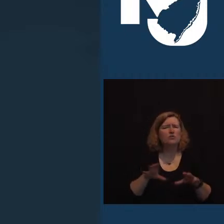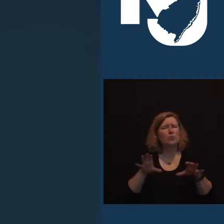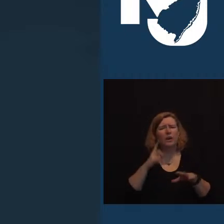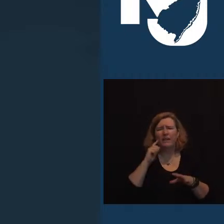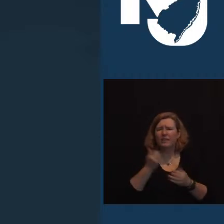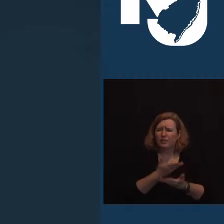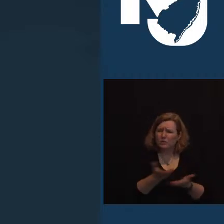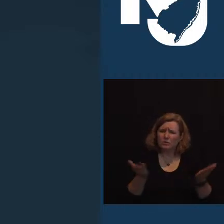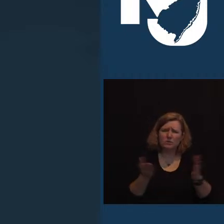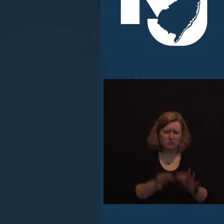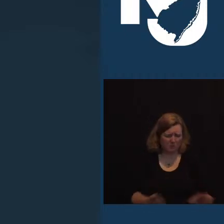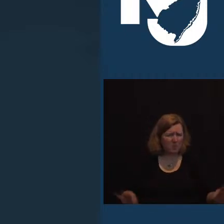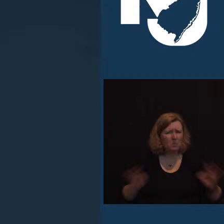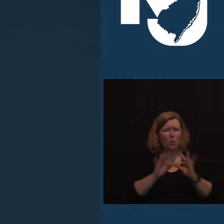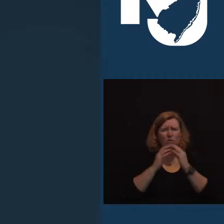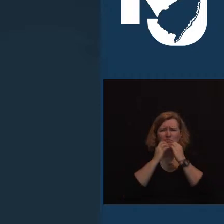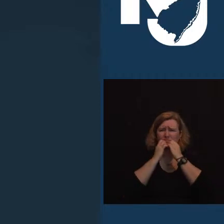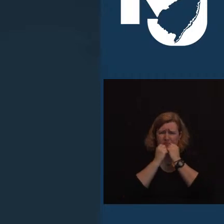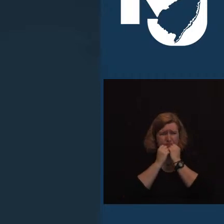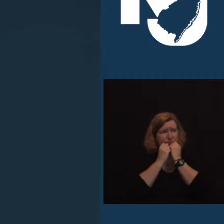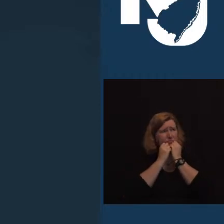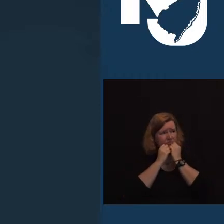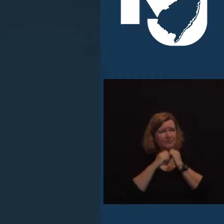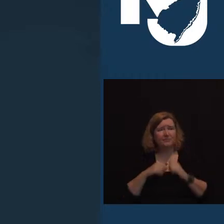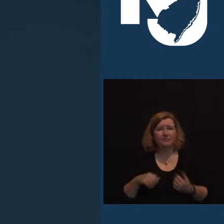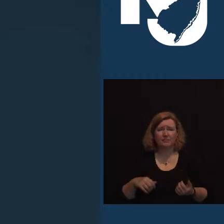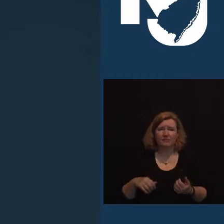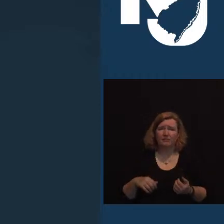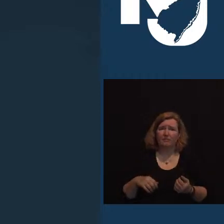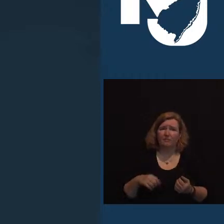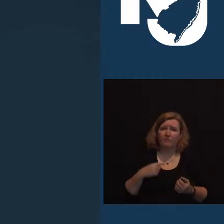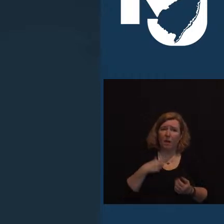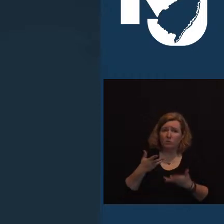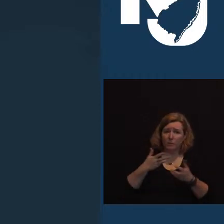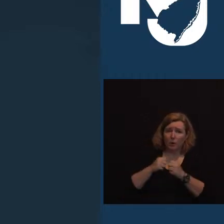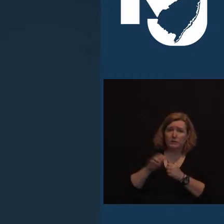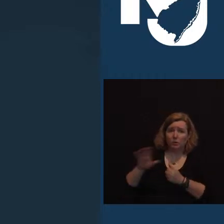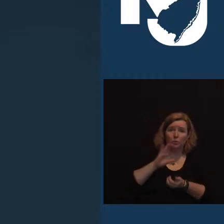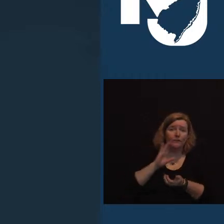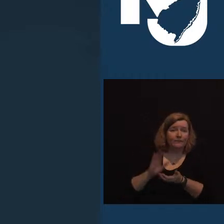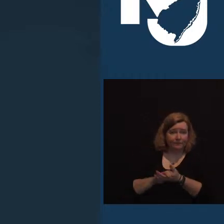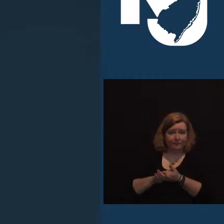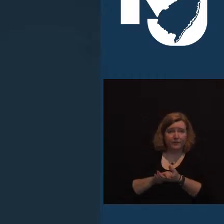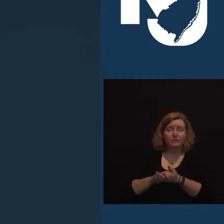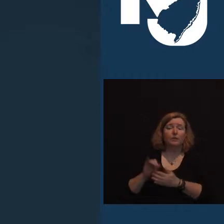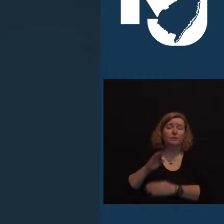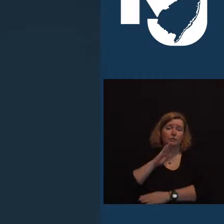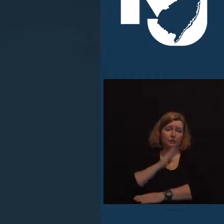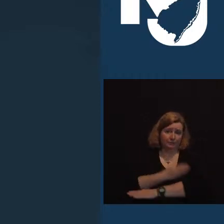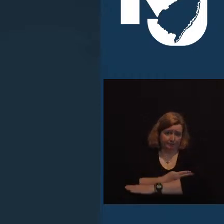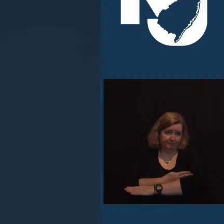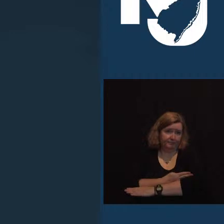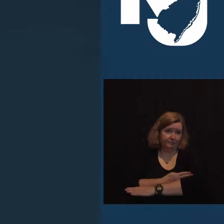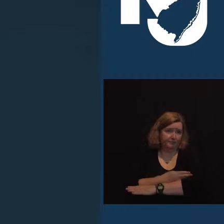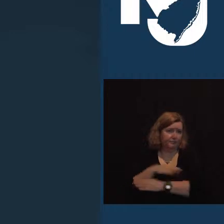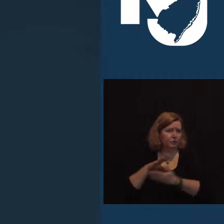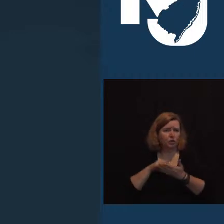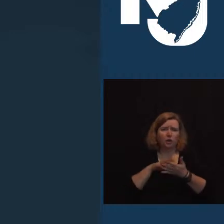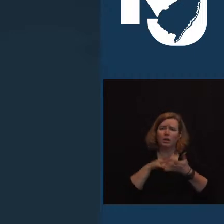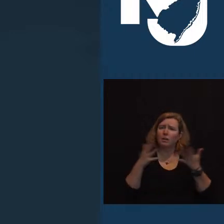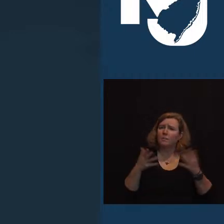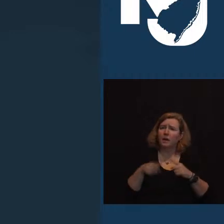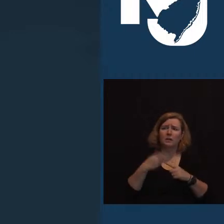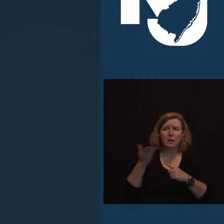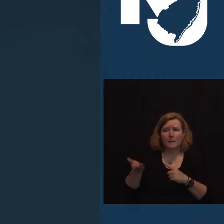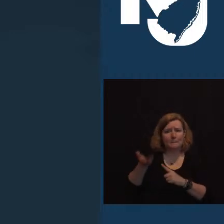honor of speaking on Monday with Janina, his wife, and Renee, his daughter, and learned a lot about a great guy. He also